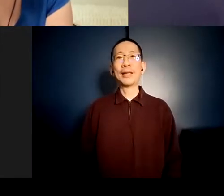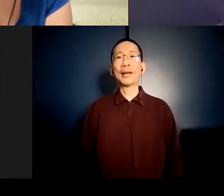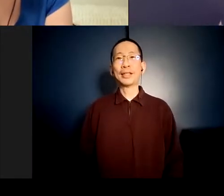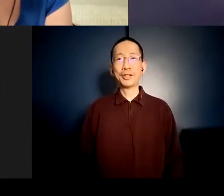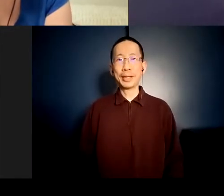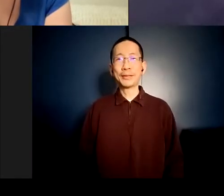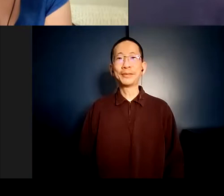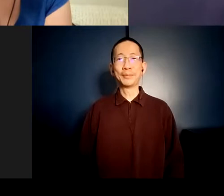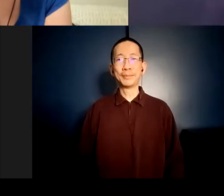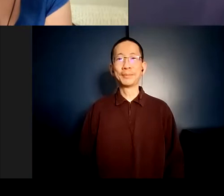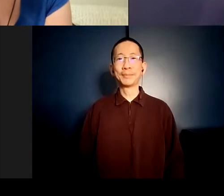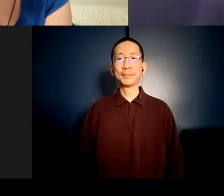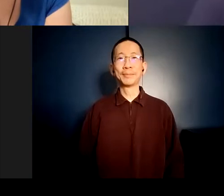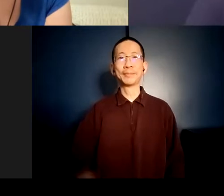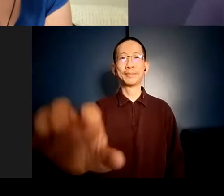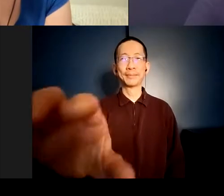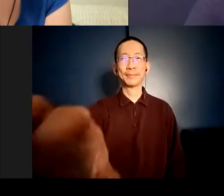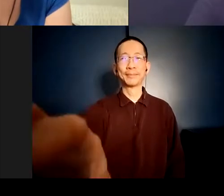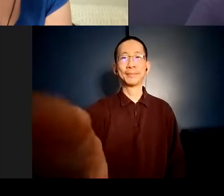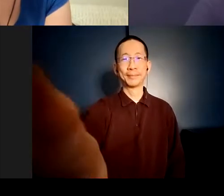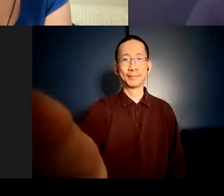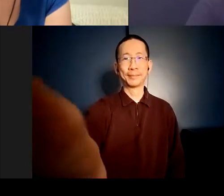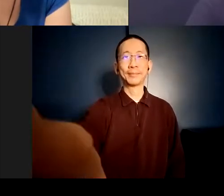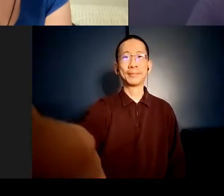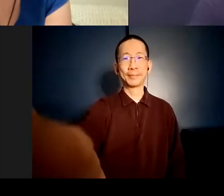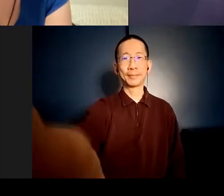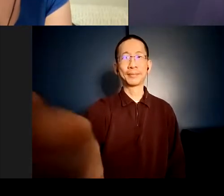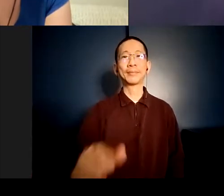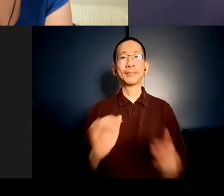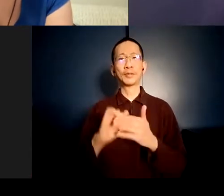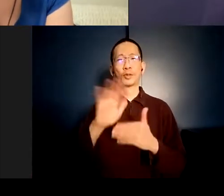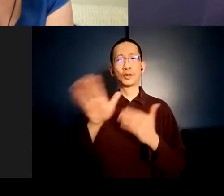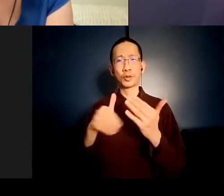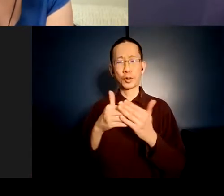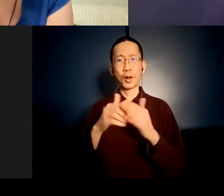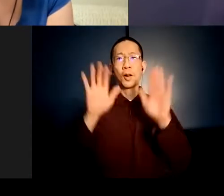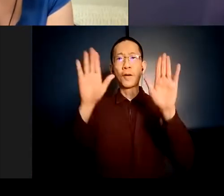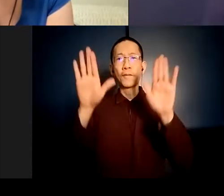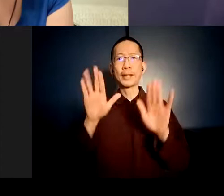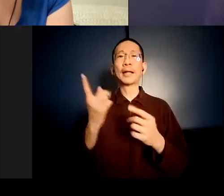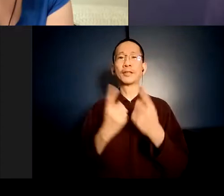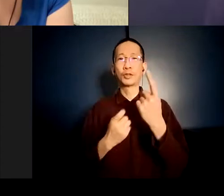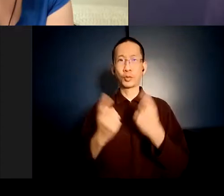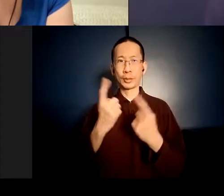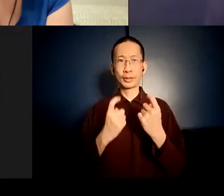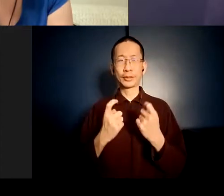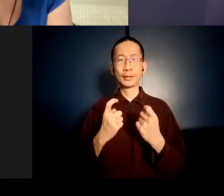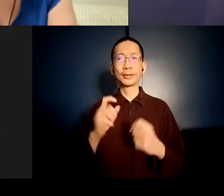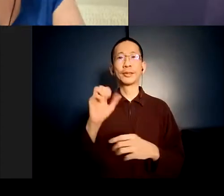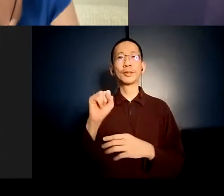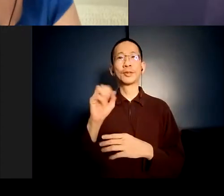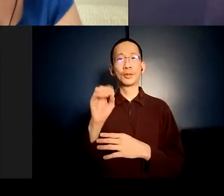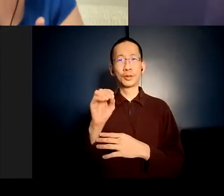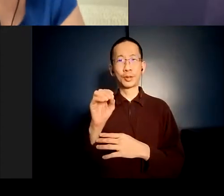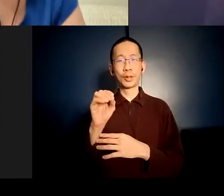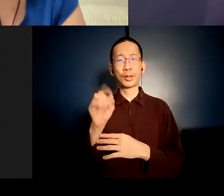What advice do you give? Those are all fantastic questions. So there's